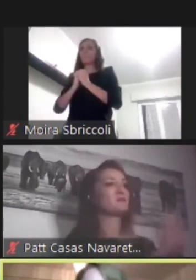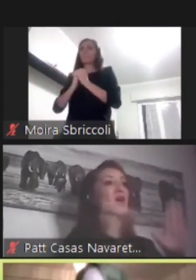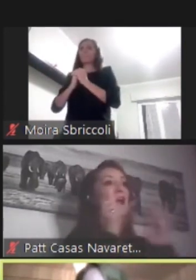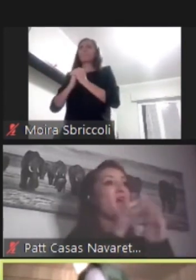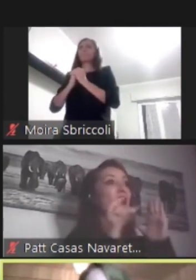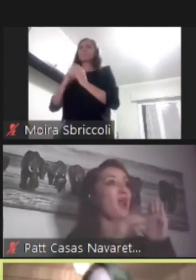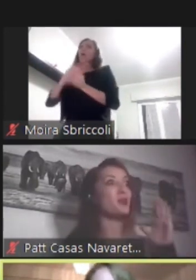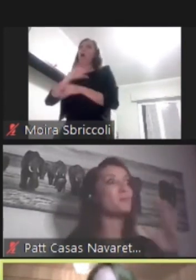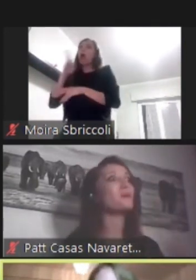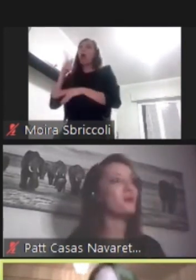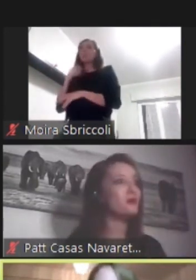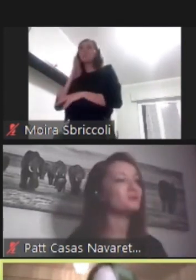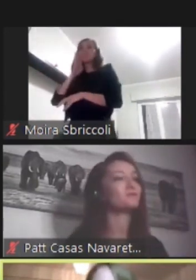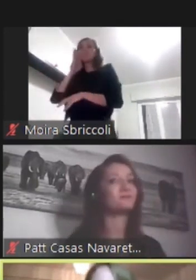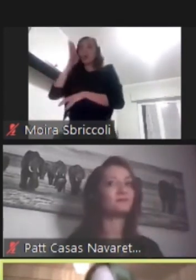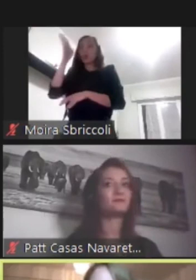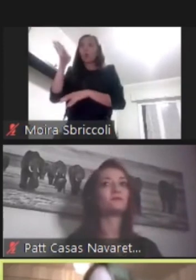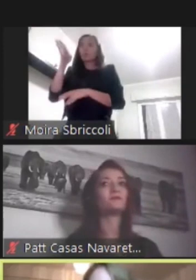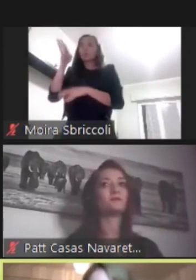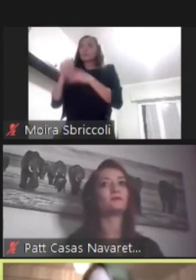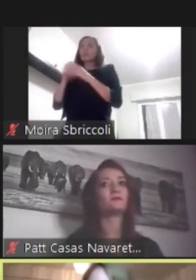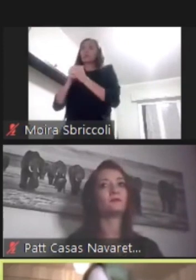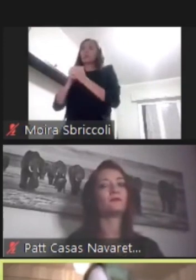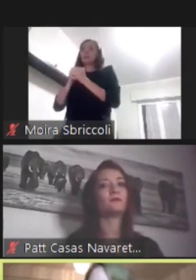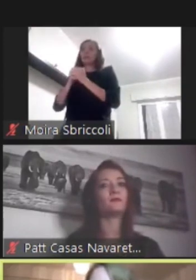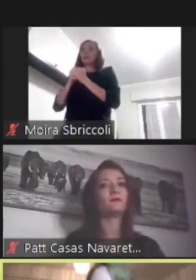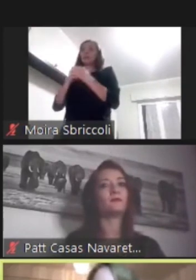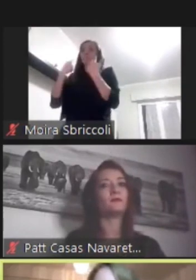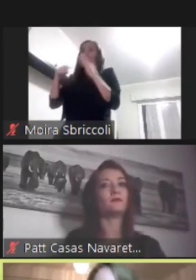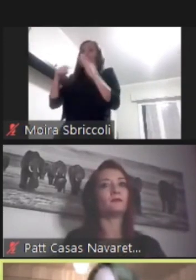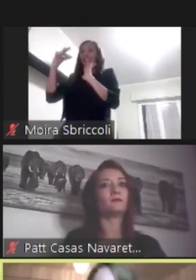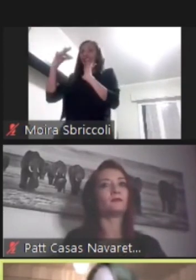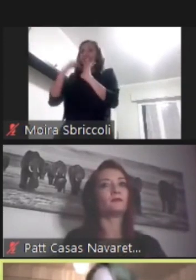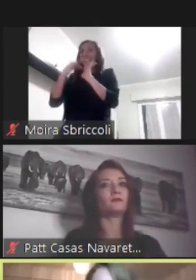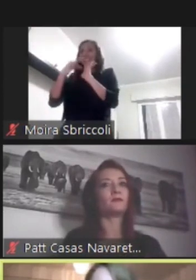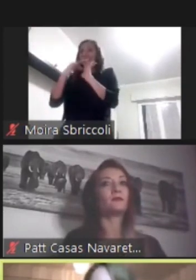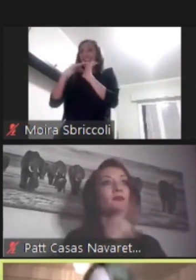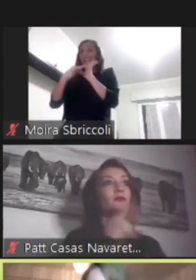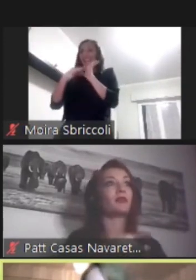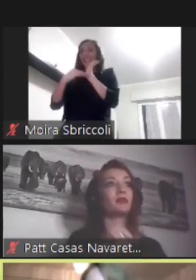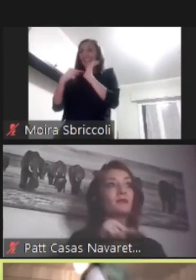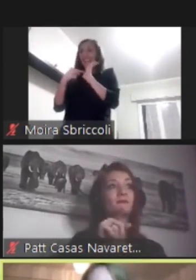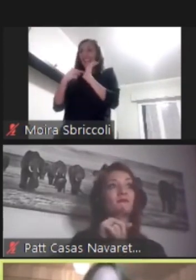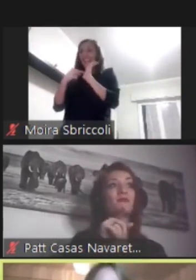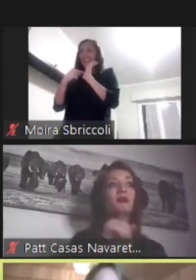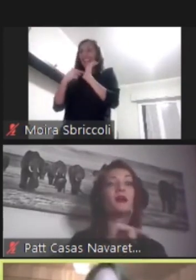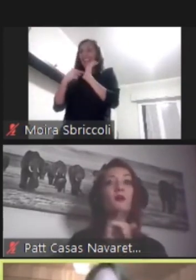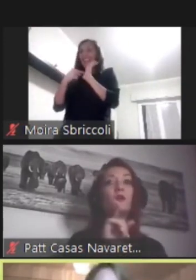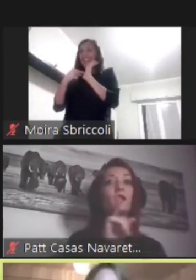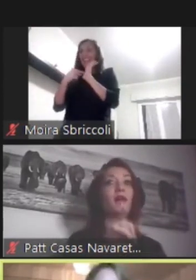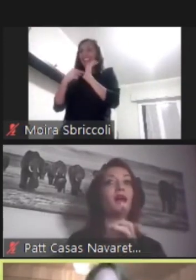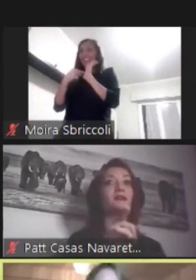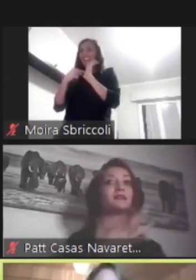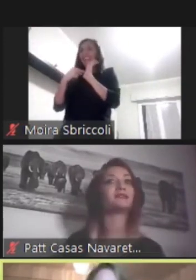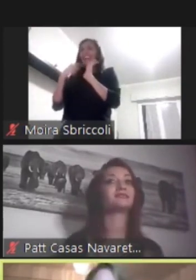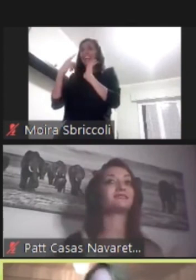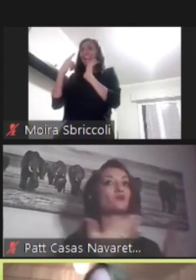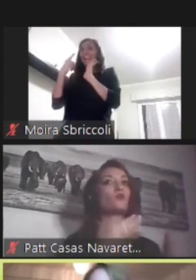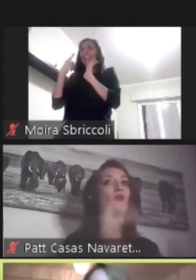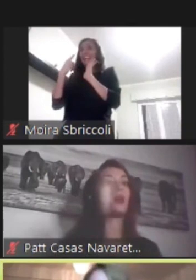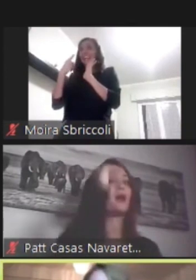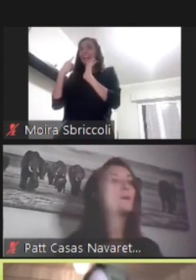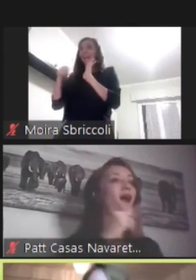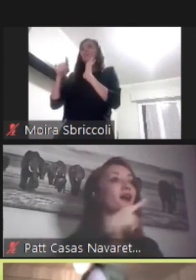fat levels. Now, if you take a look at the science, this is a really good scientific study I found from